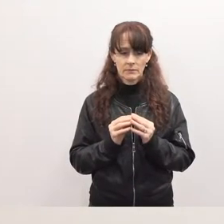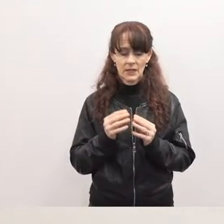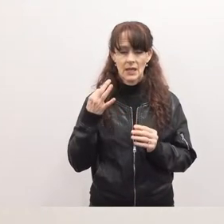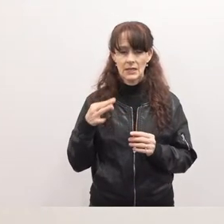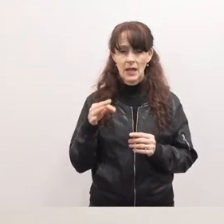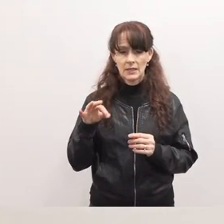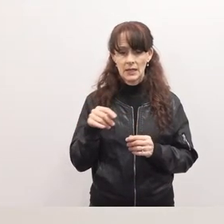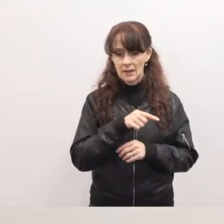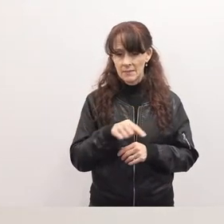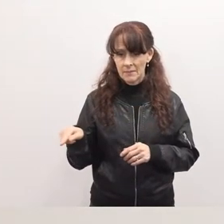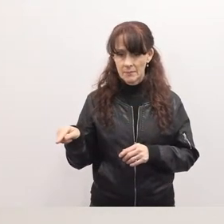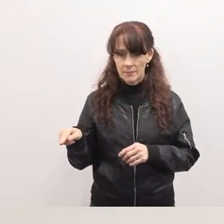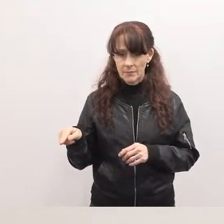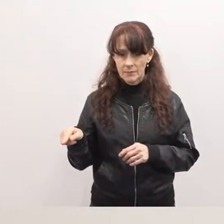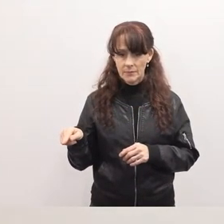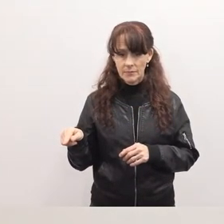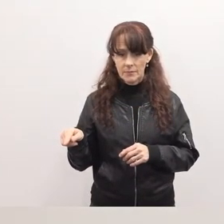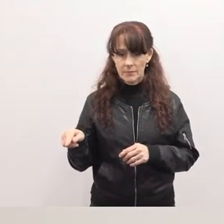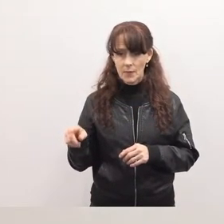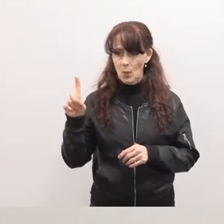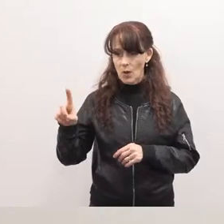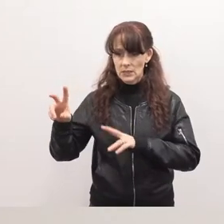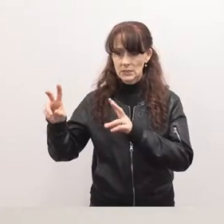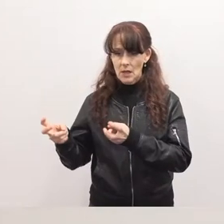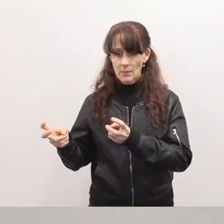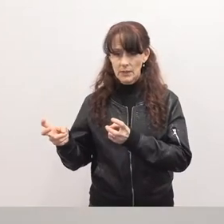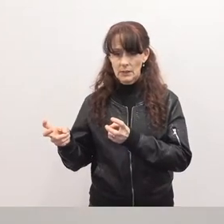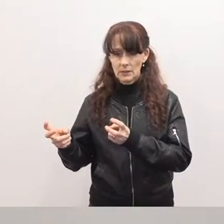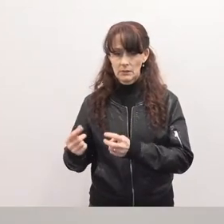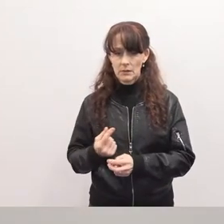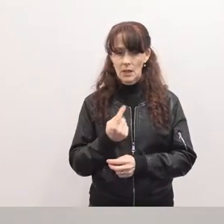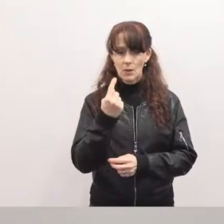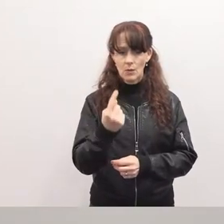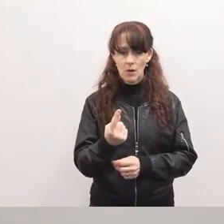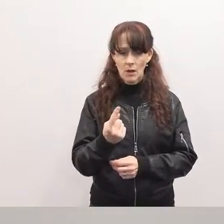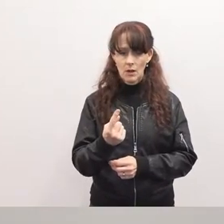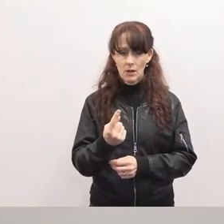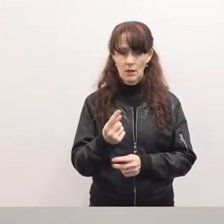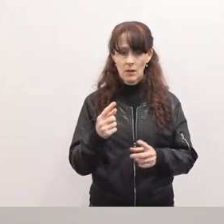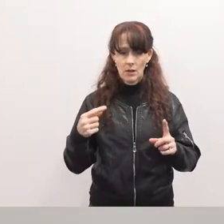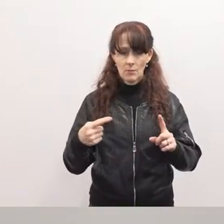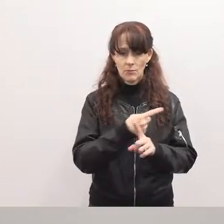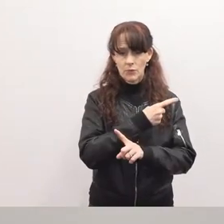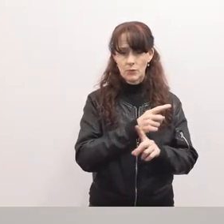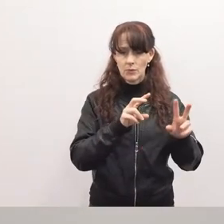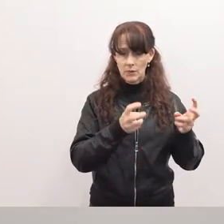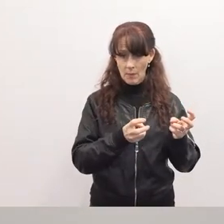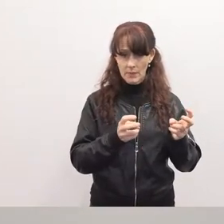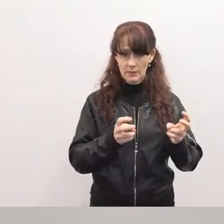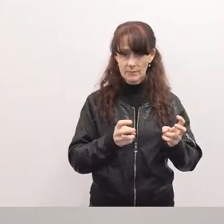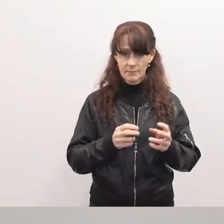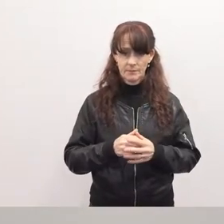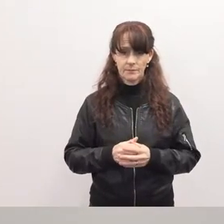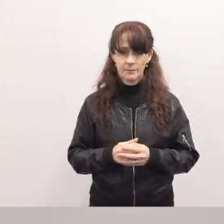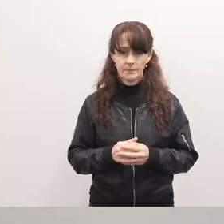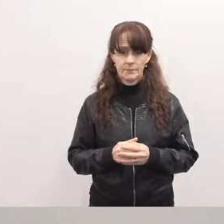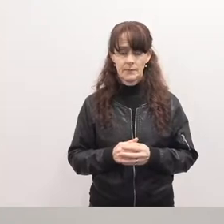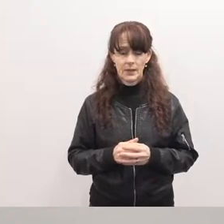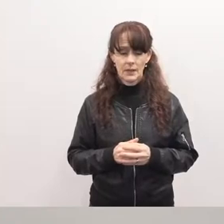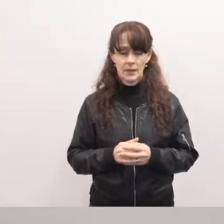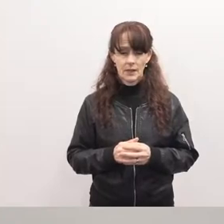19 of them are about one topic, and one of them about a completely different topic. And